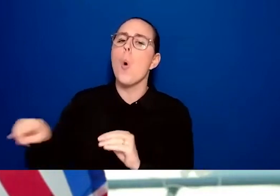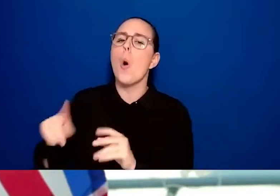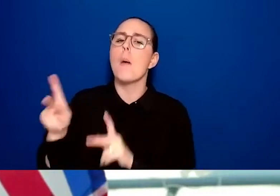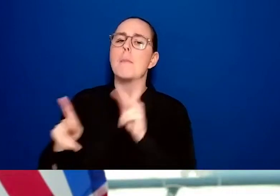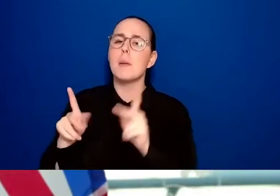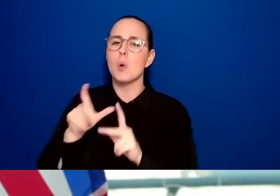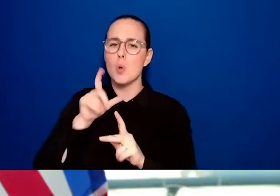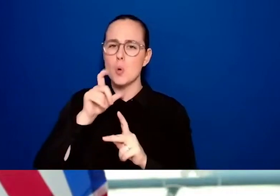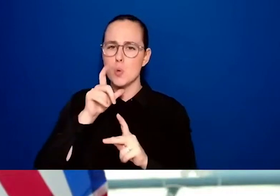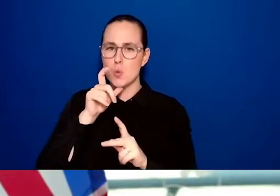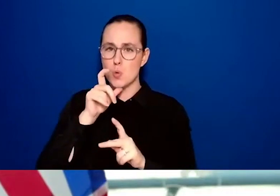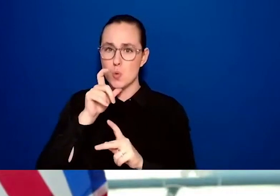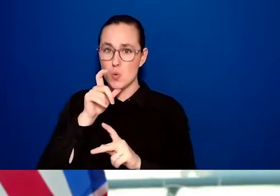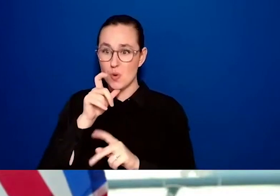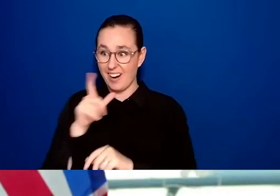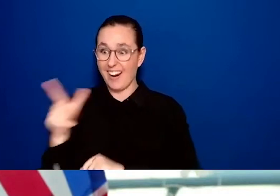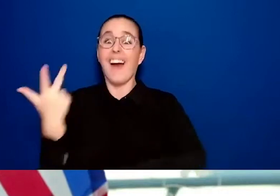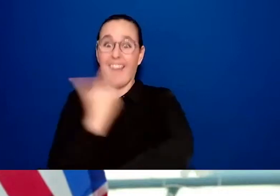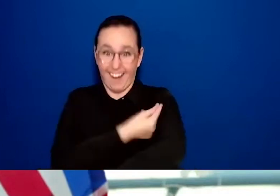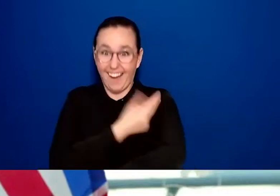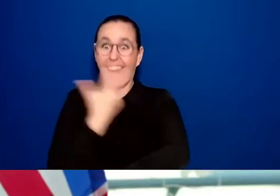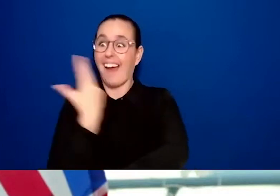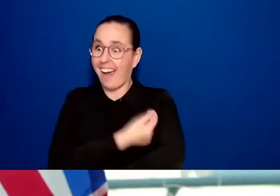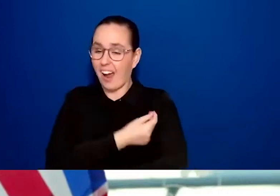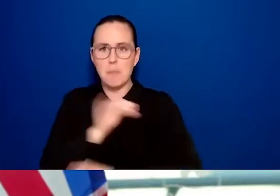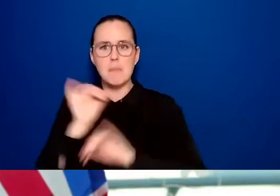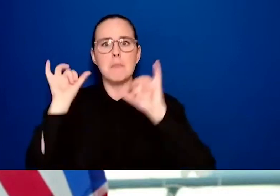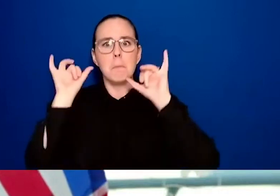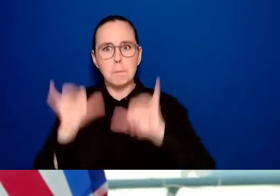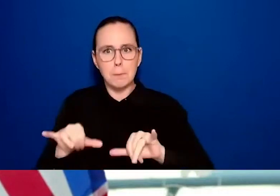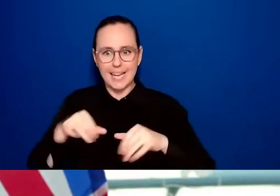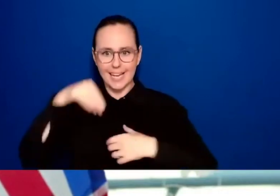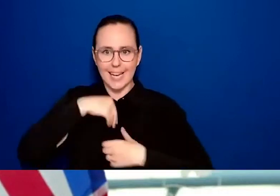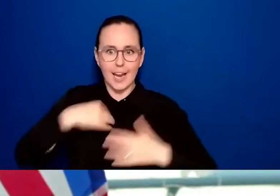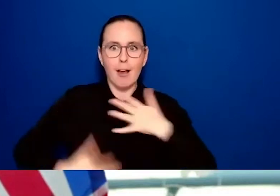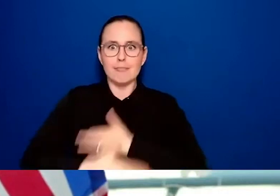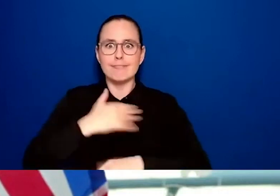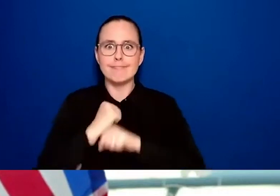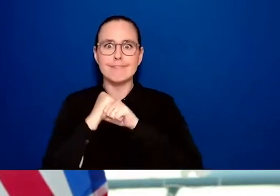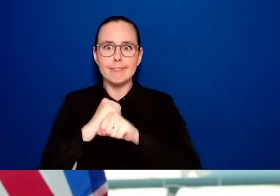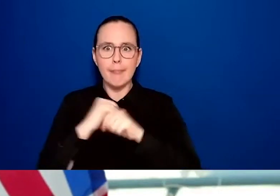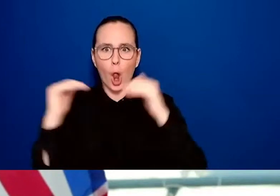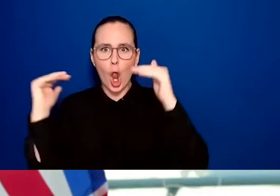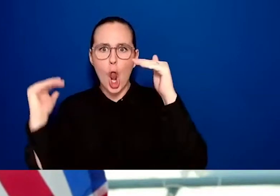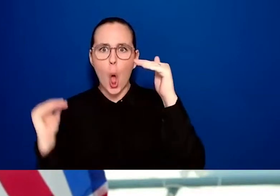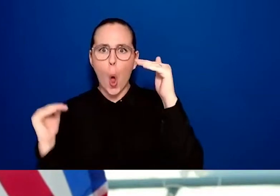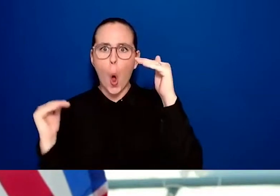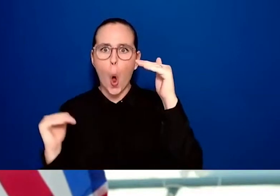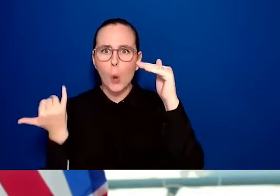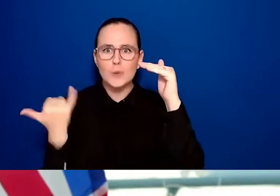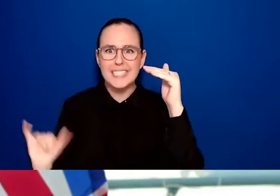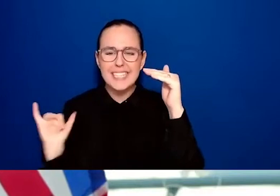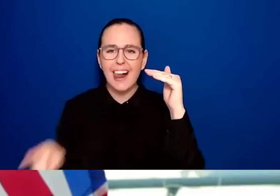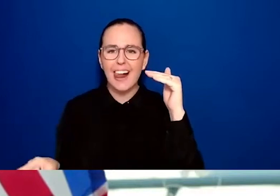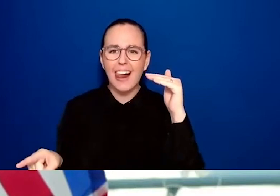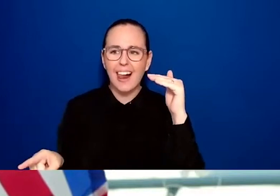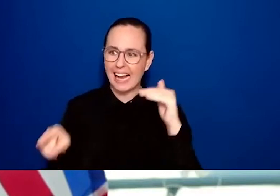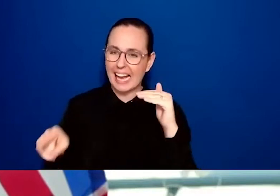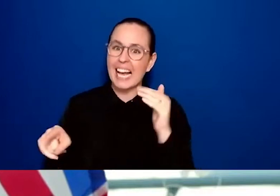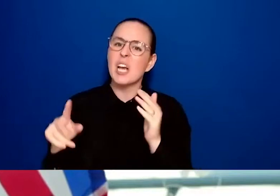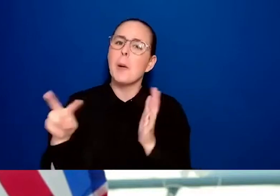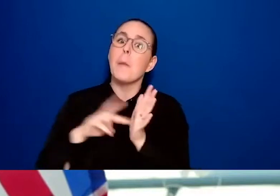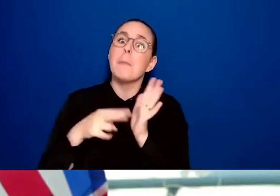that people who don't have, with severe immune compromising conditions, the ones we're talking about right now, as many